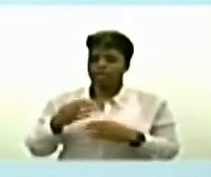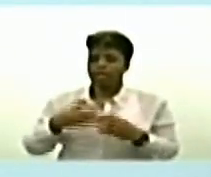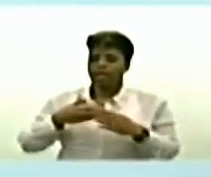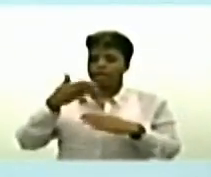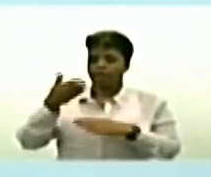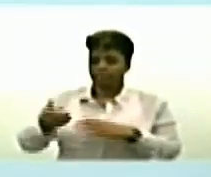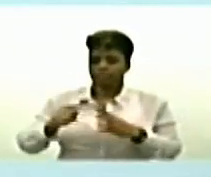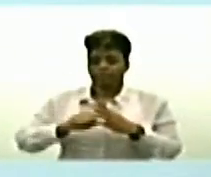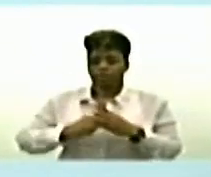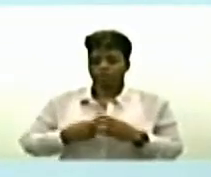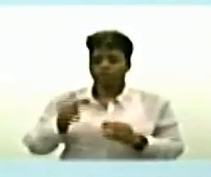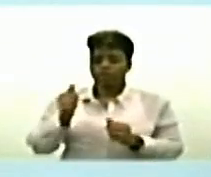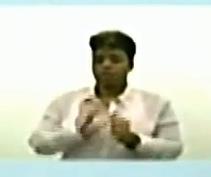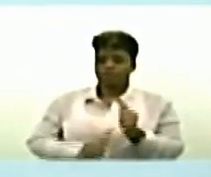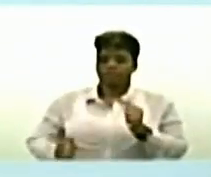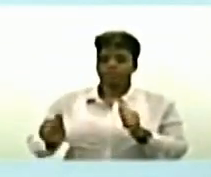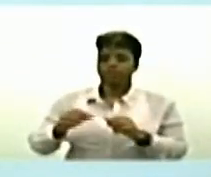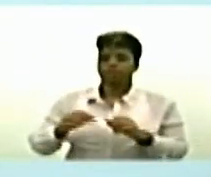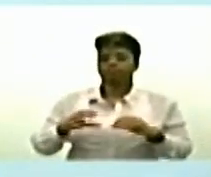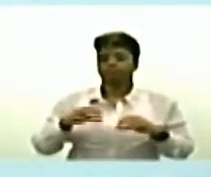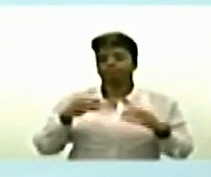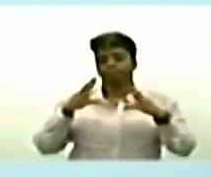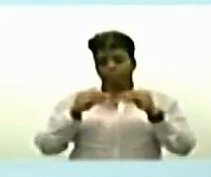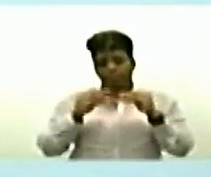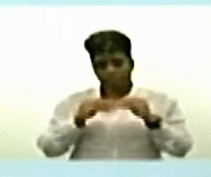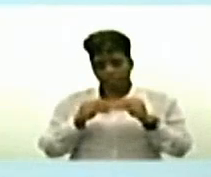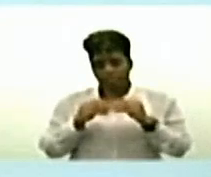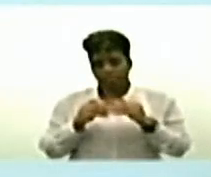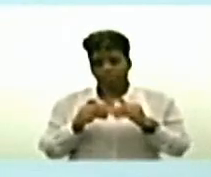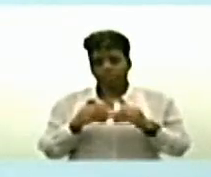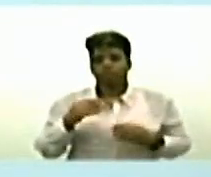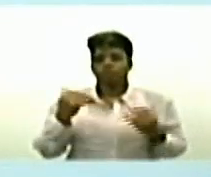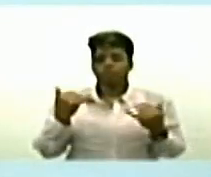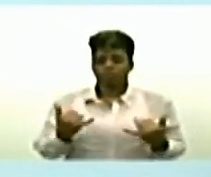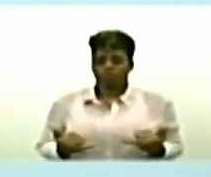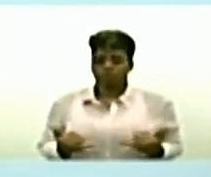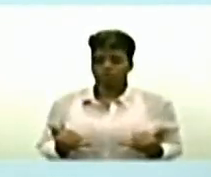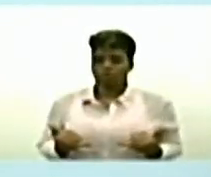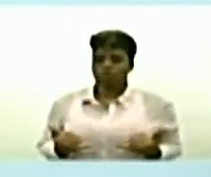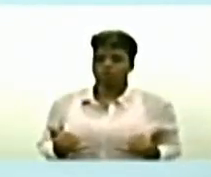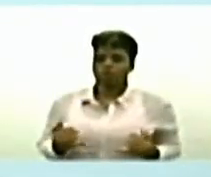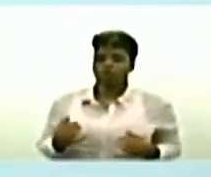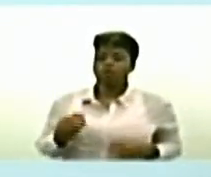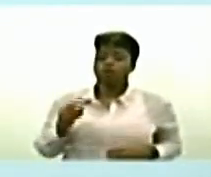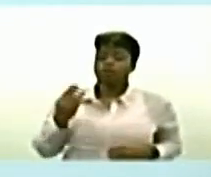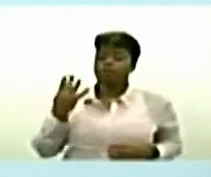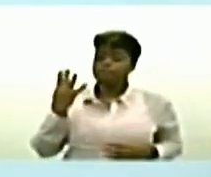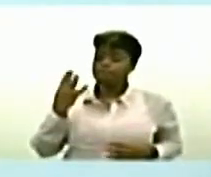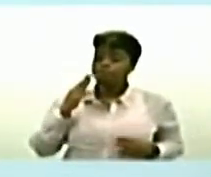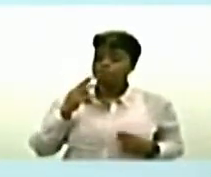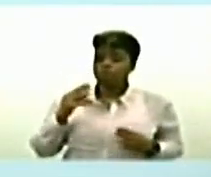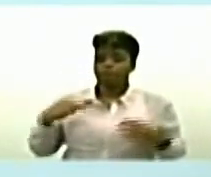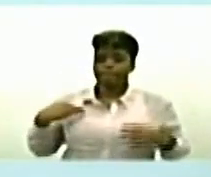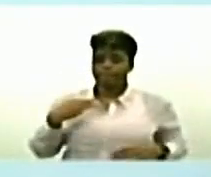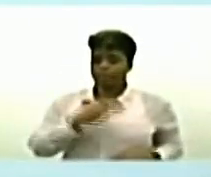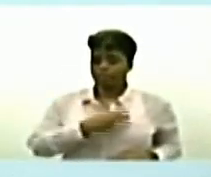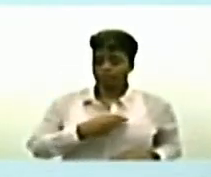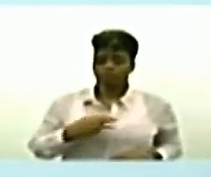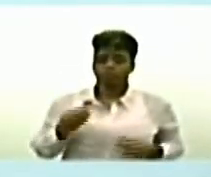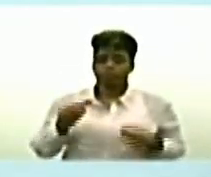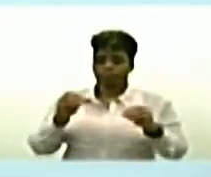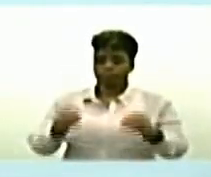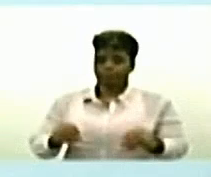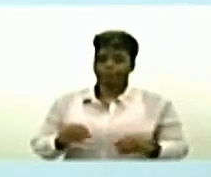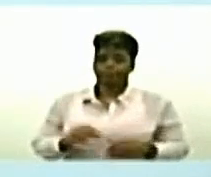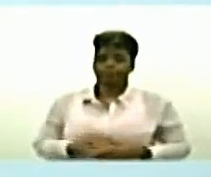beginning of each session. Be it resolved that this Honourable Senate doth now appoint the 4 members of the said committee. Honourable